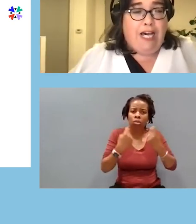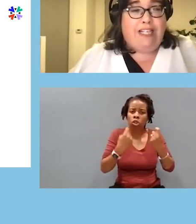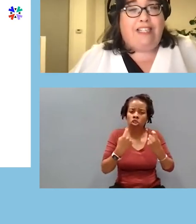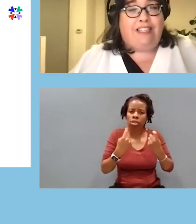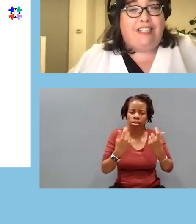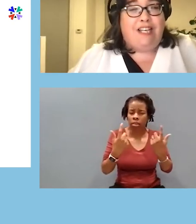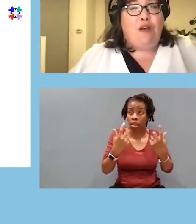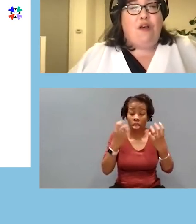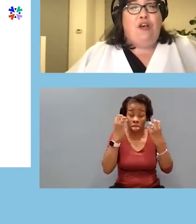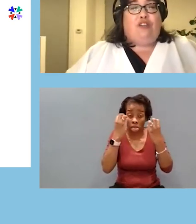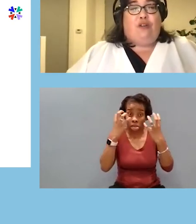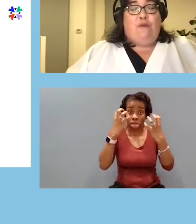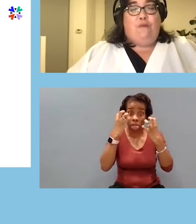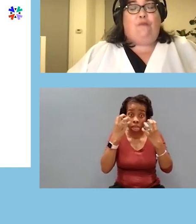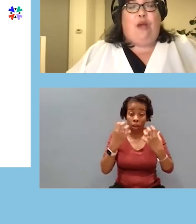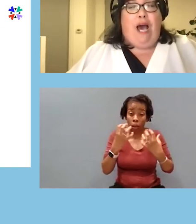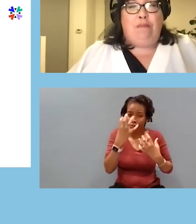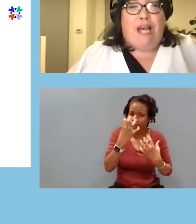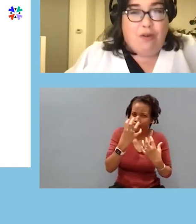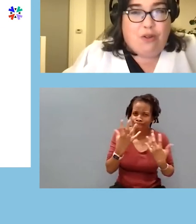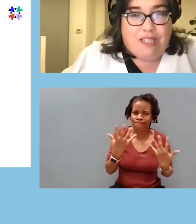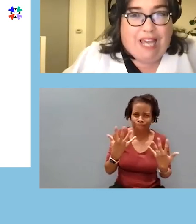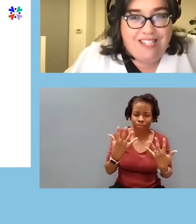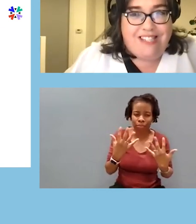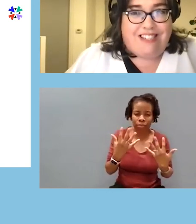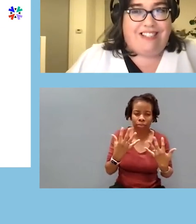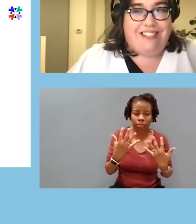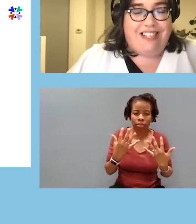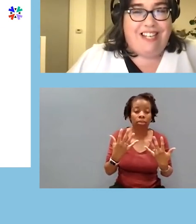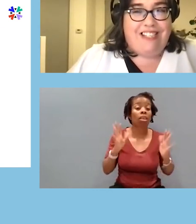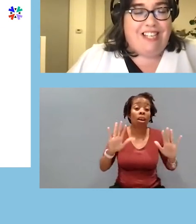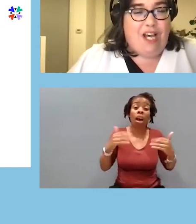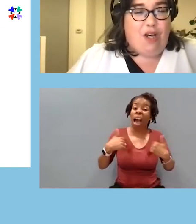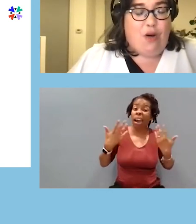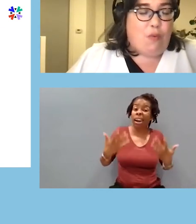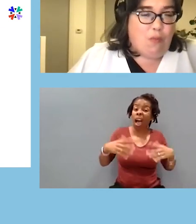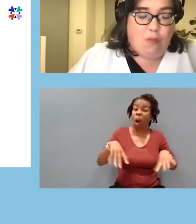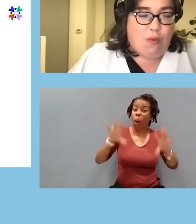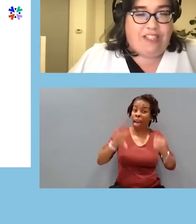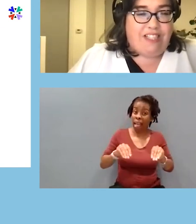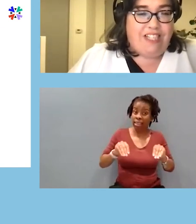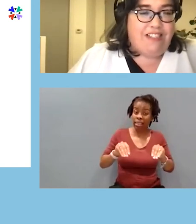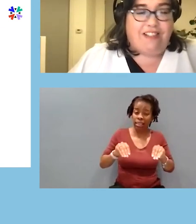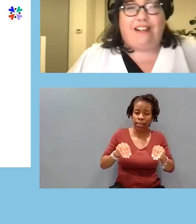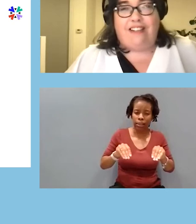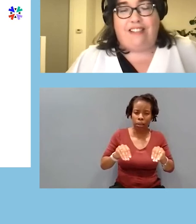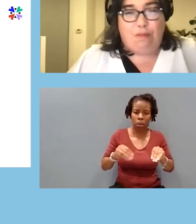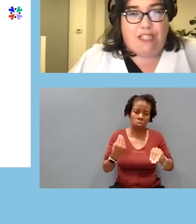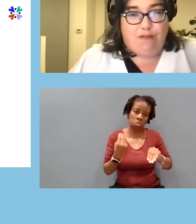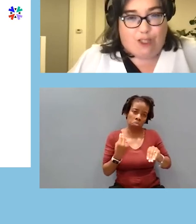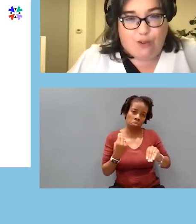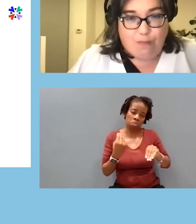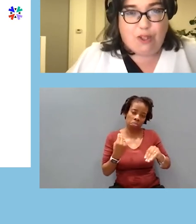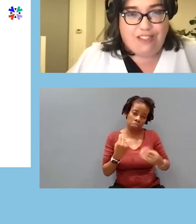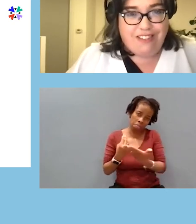boggling eyes. So I'm now going to end this with this Ian Duncan